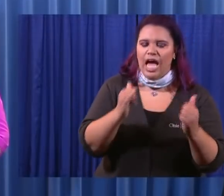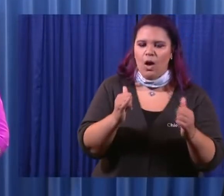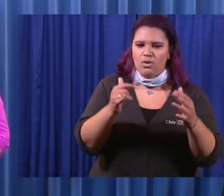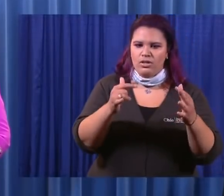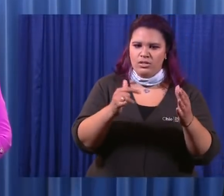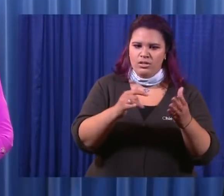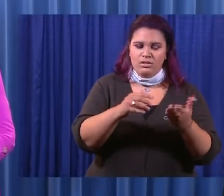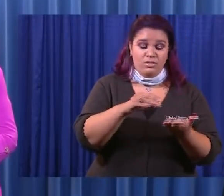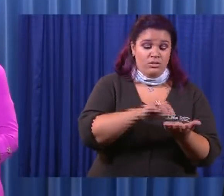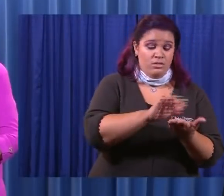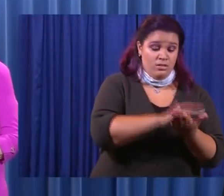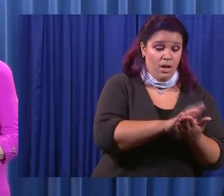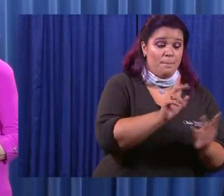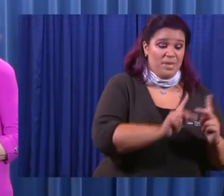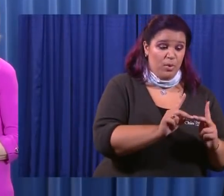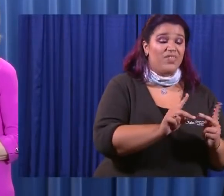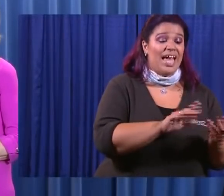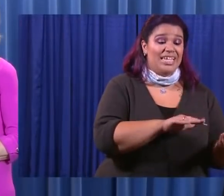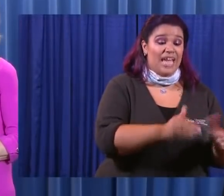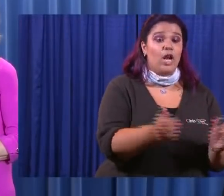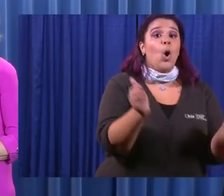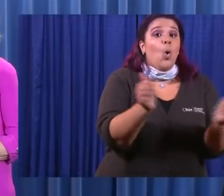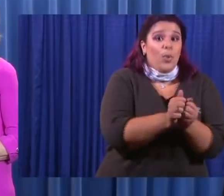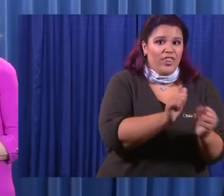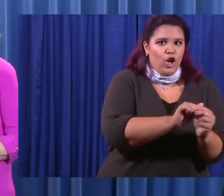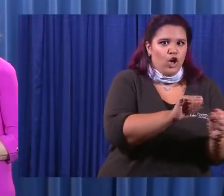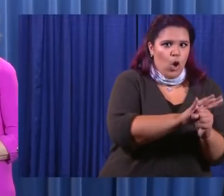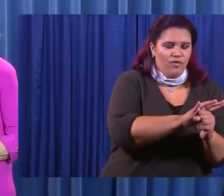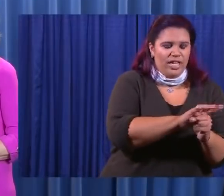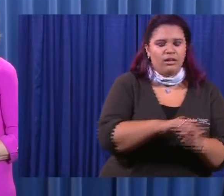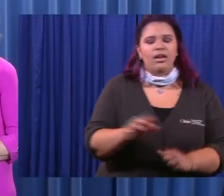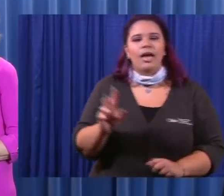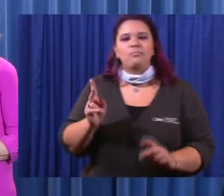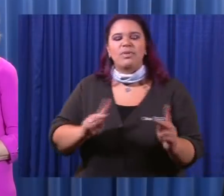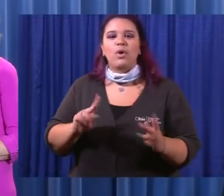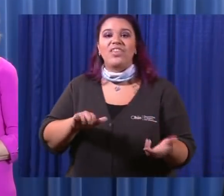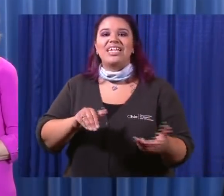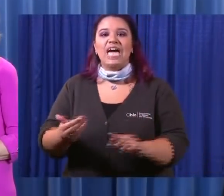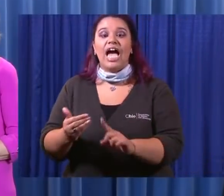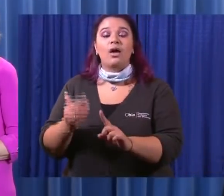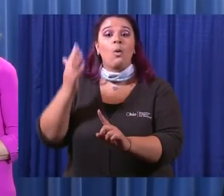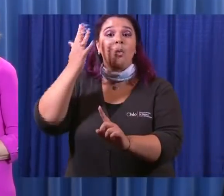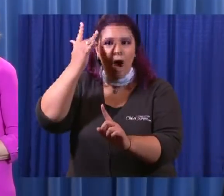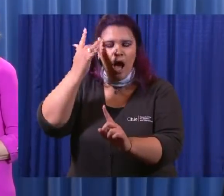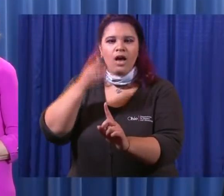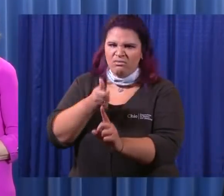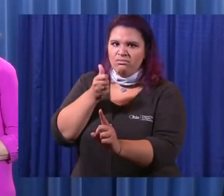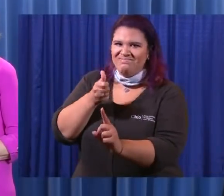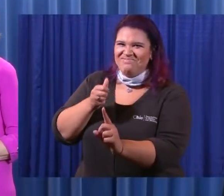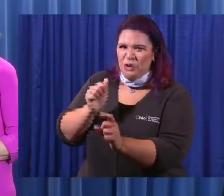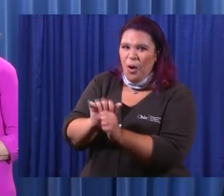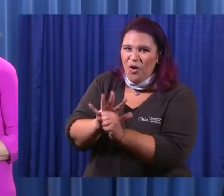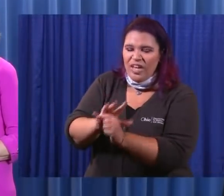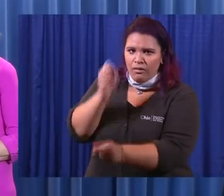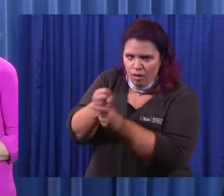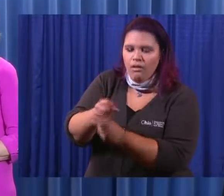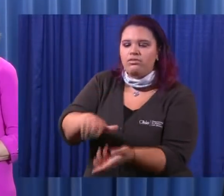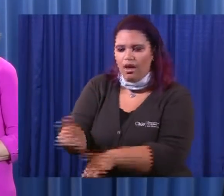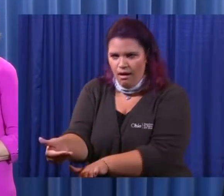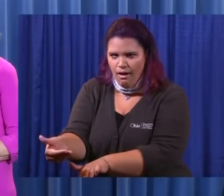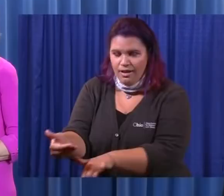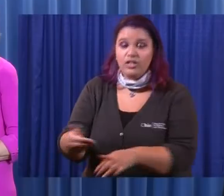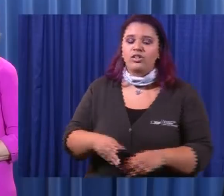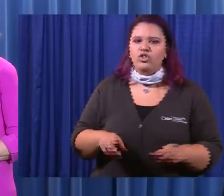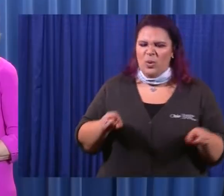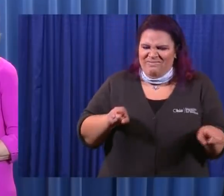died from COVID. All of this is context that the public needs to understand when discussing day-to-day causes